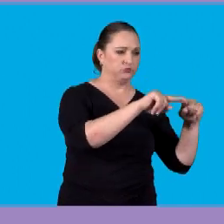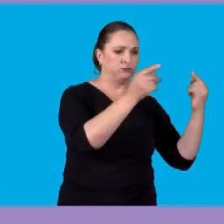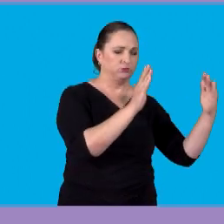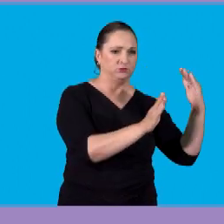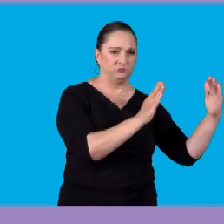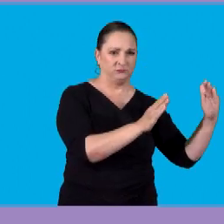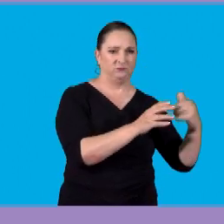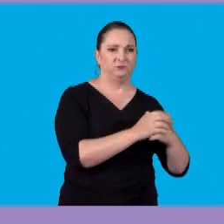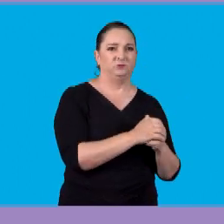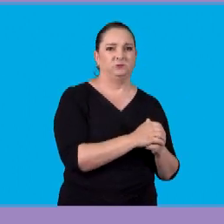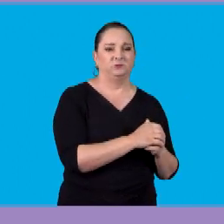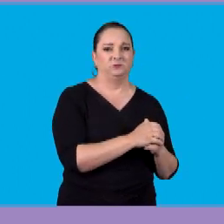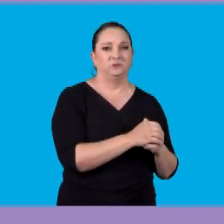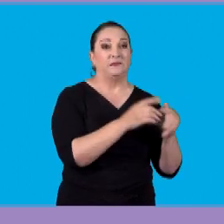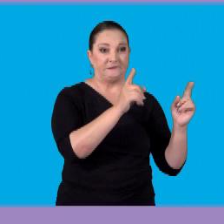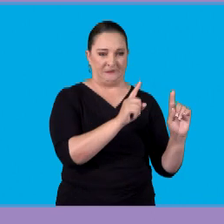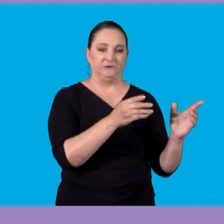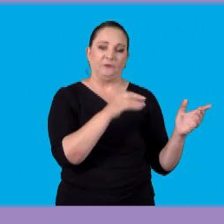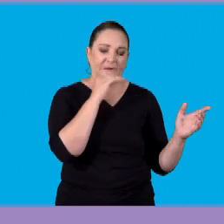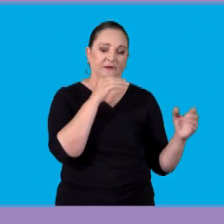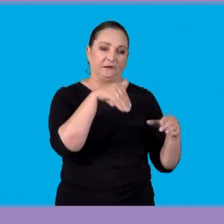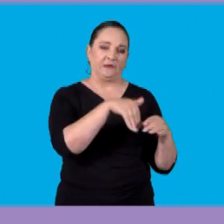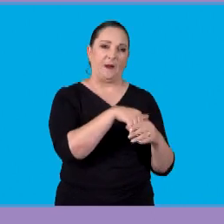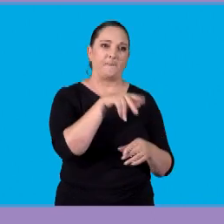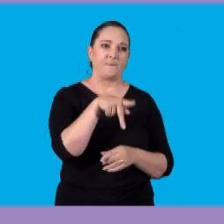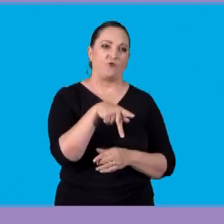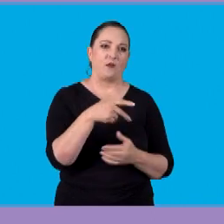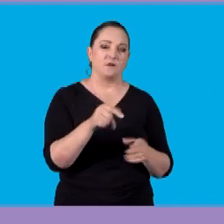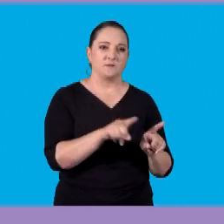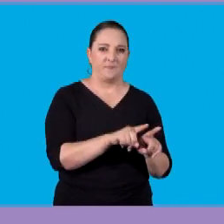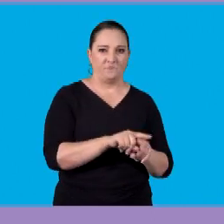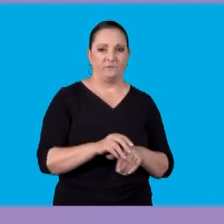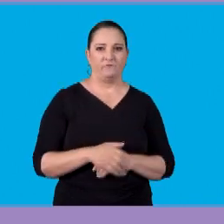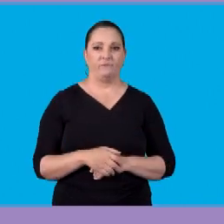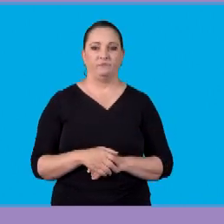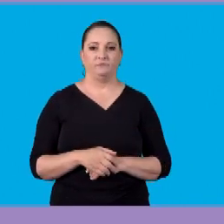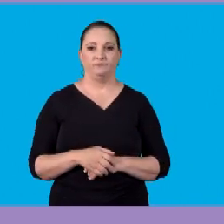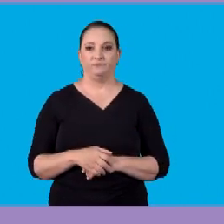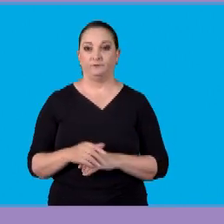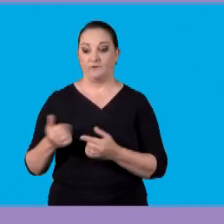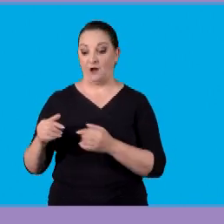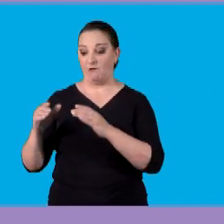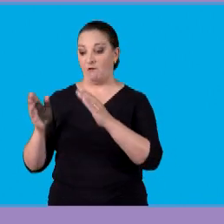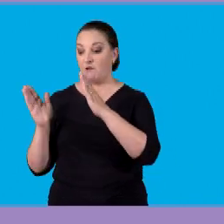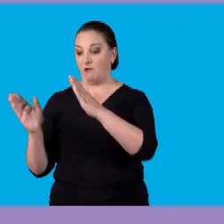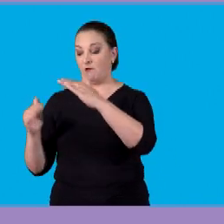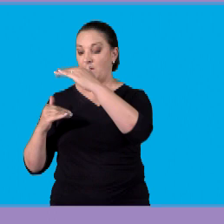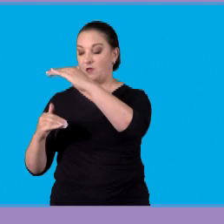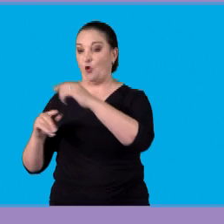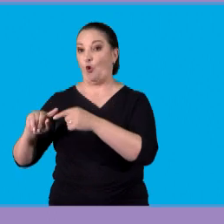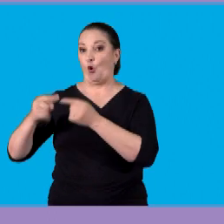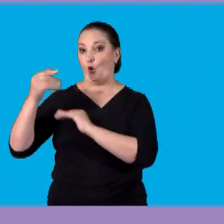square a special parallelogram. Then again, with a parallelogram, we have the